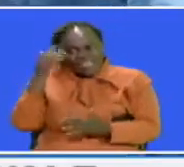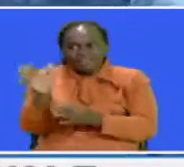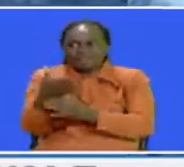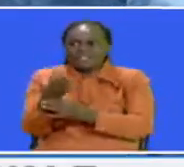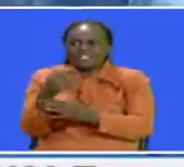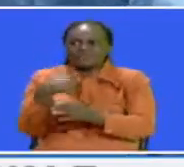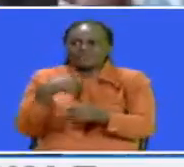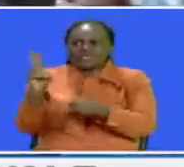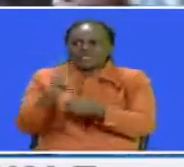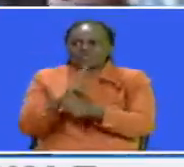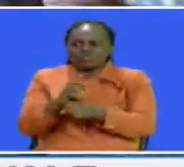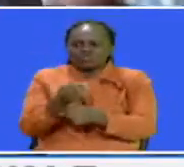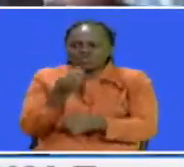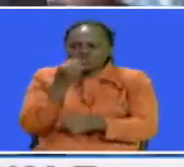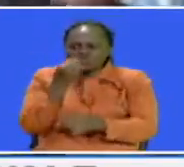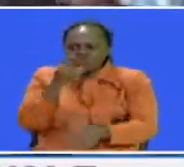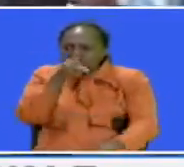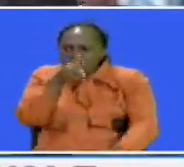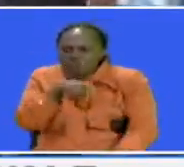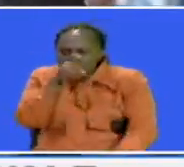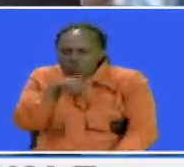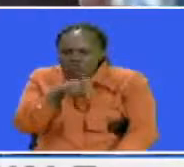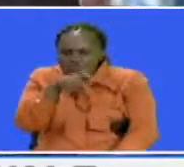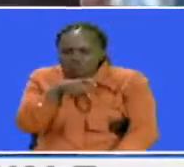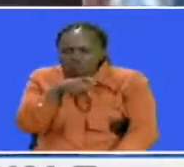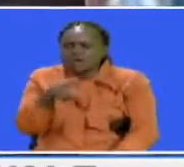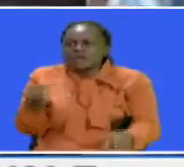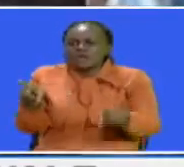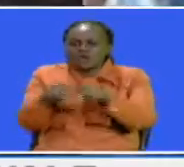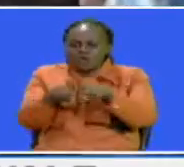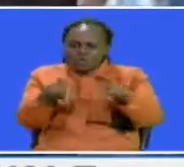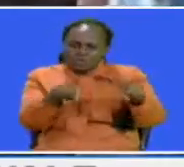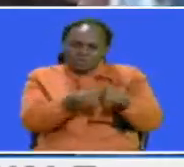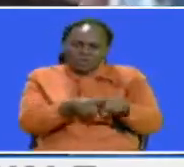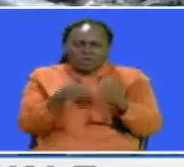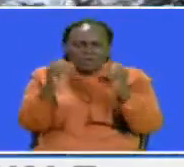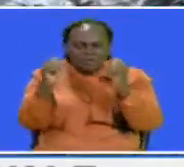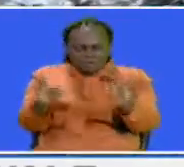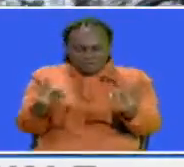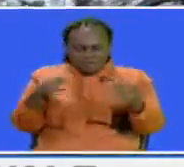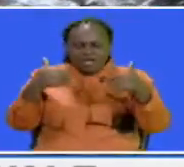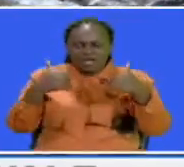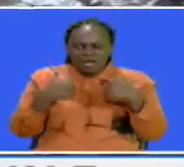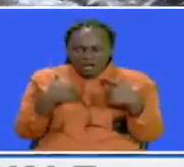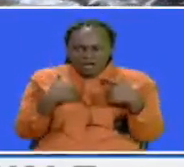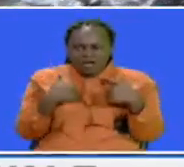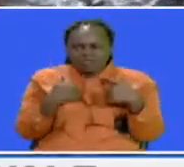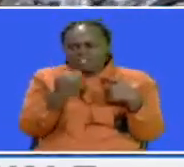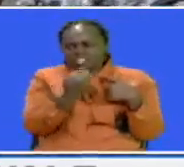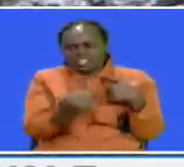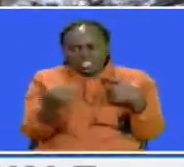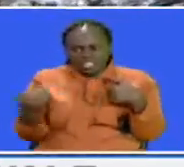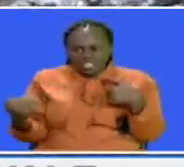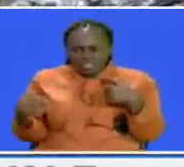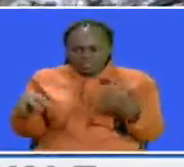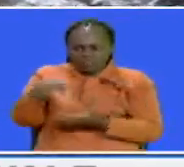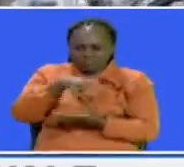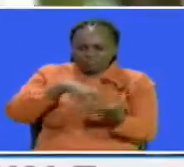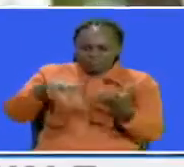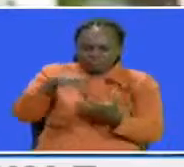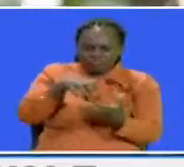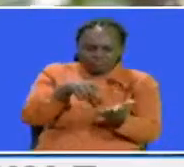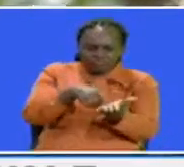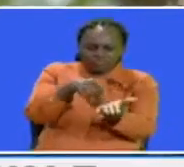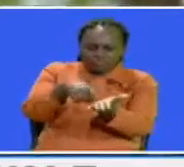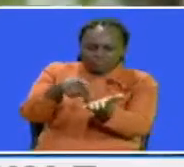naweza tumia kama lishe ya chakula cha kuku, na pia kama niko na watoto wadogo naweza ichanganya na